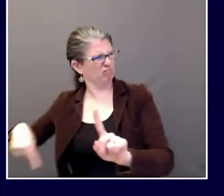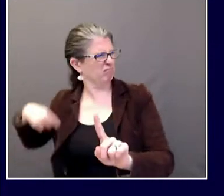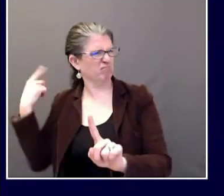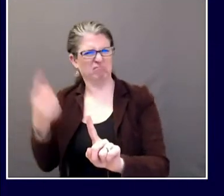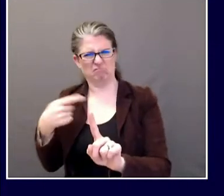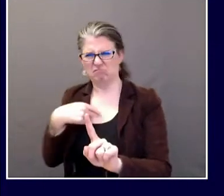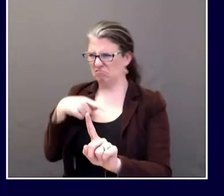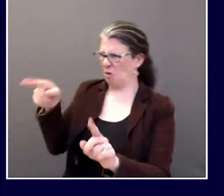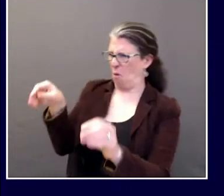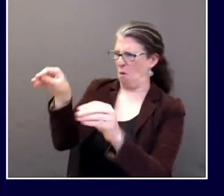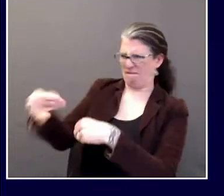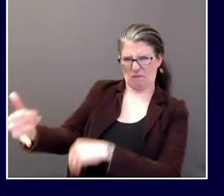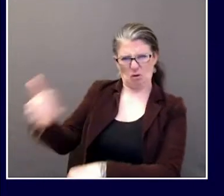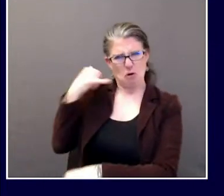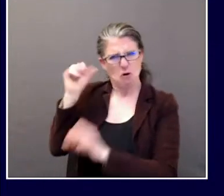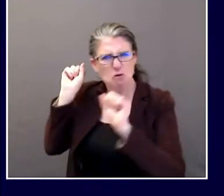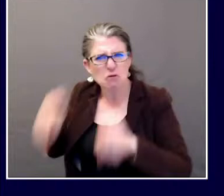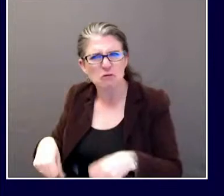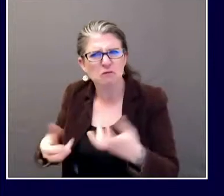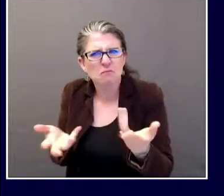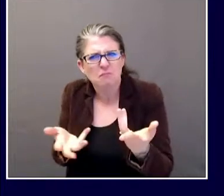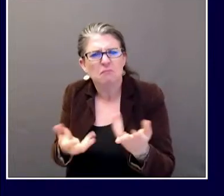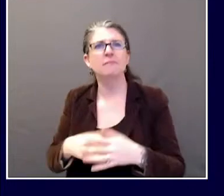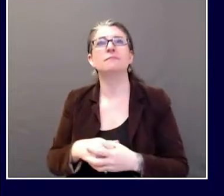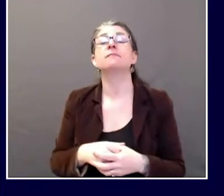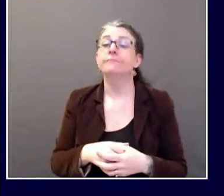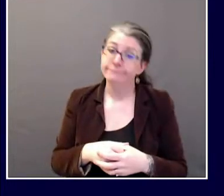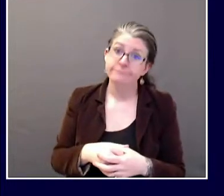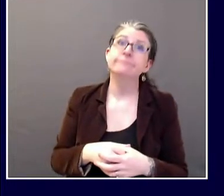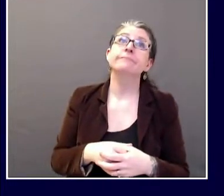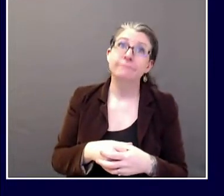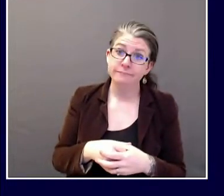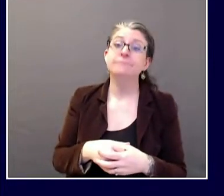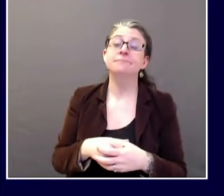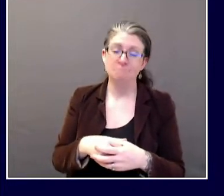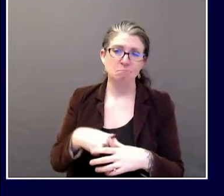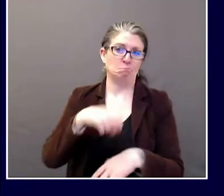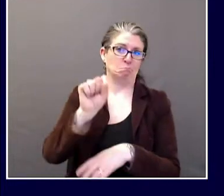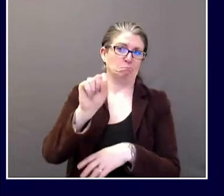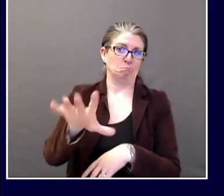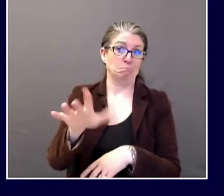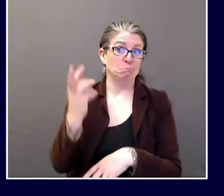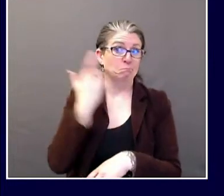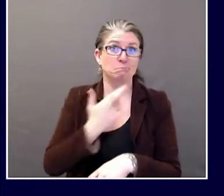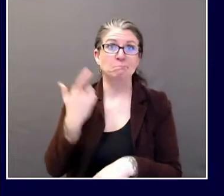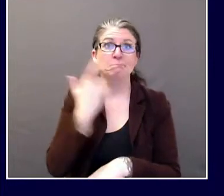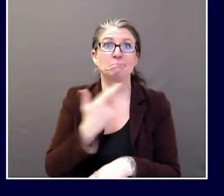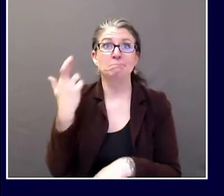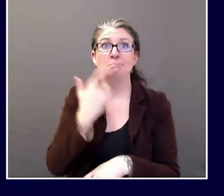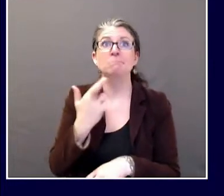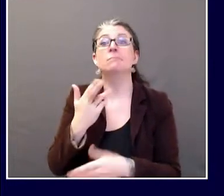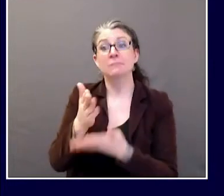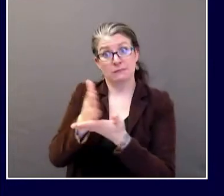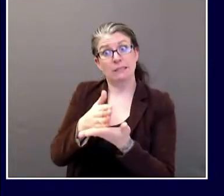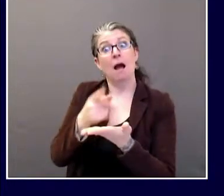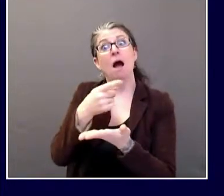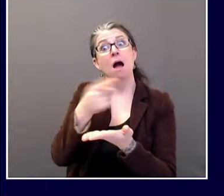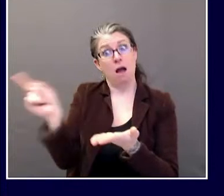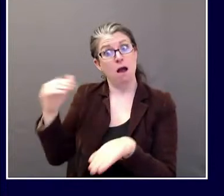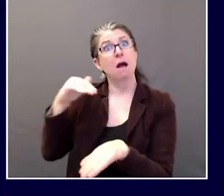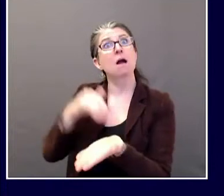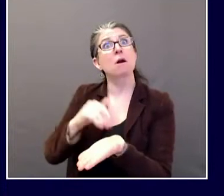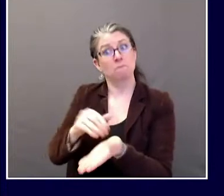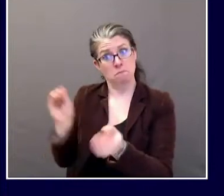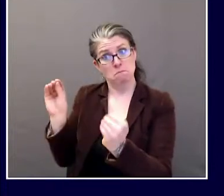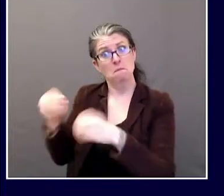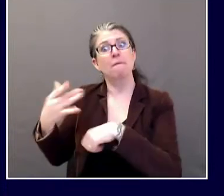not all. We've decided to try to prioritize vaccine for places that can get as many shots into arms as